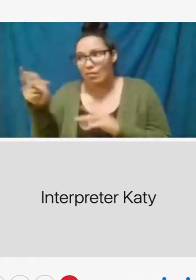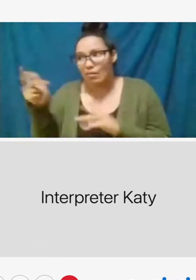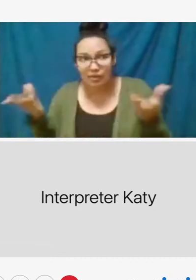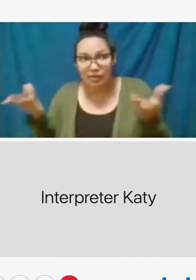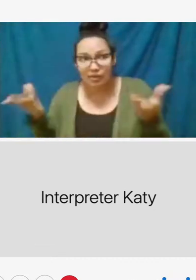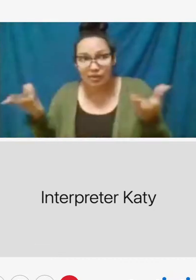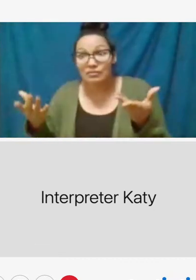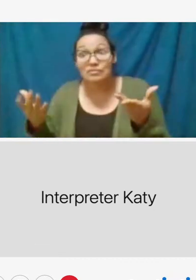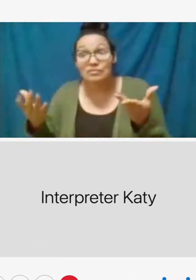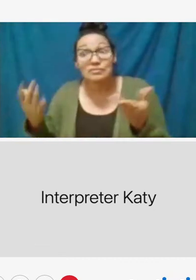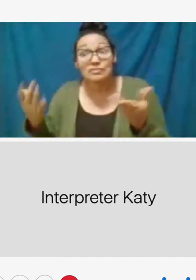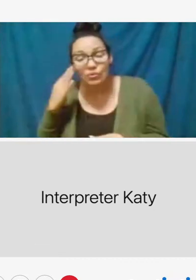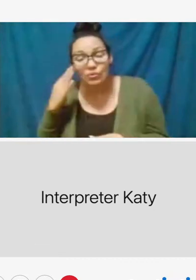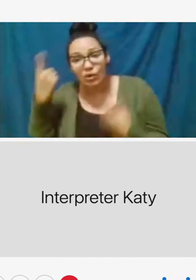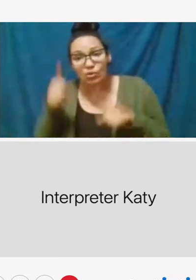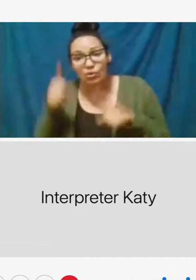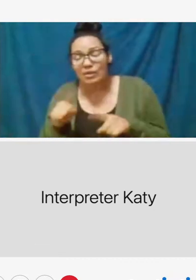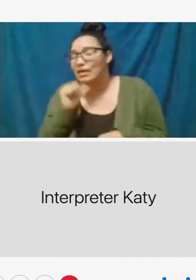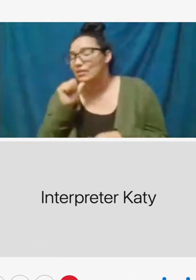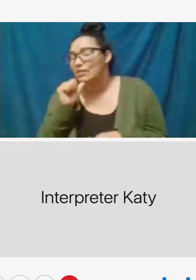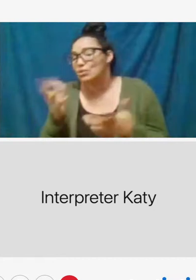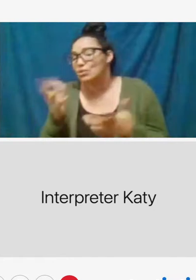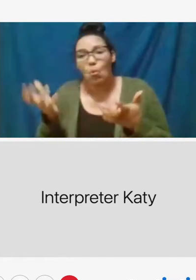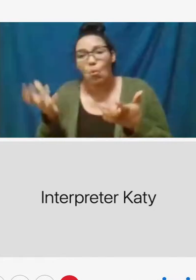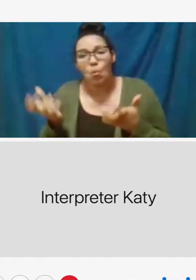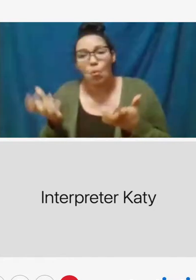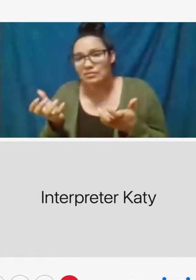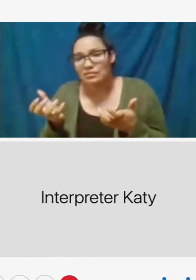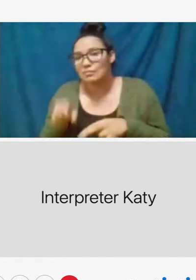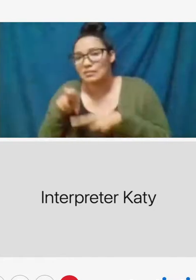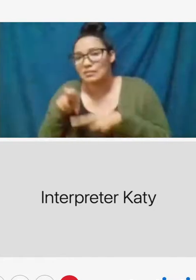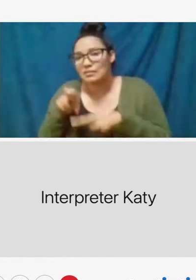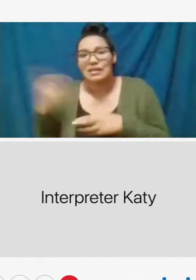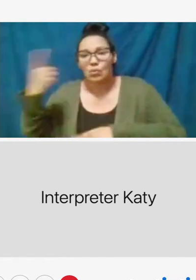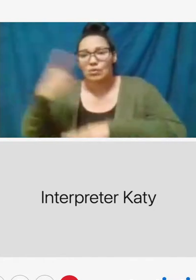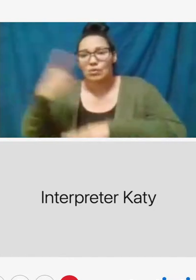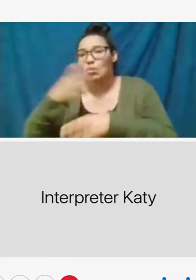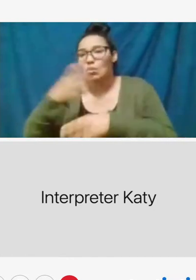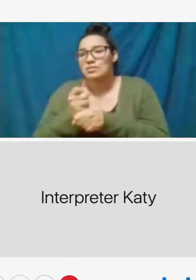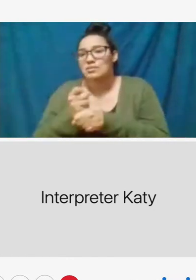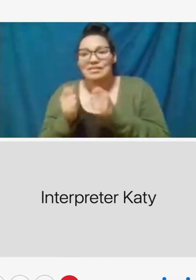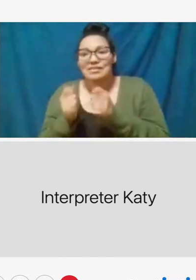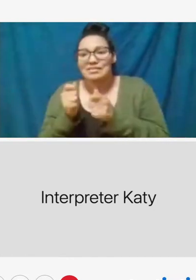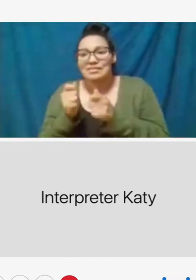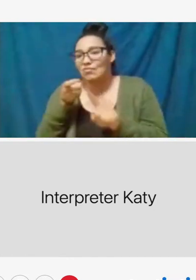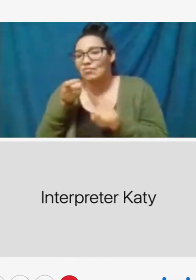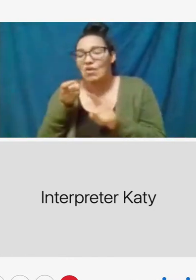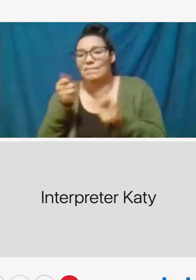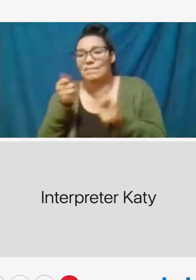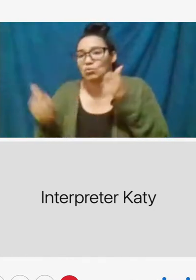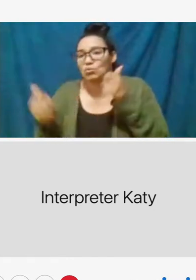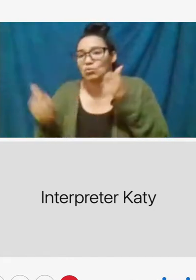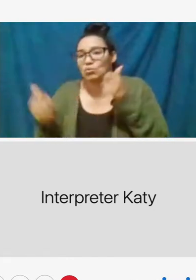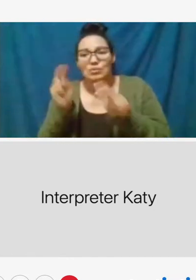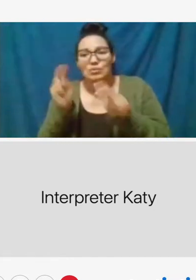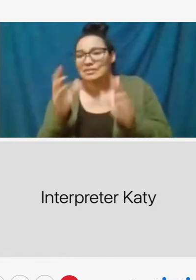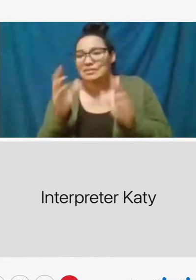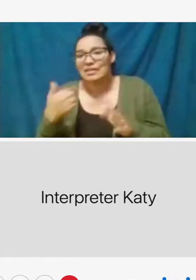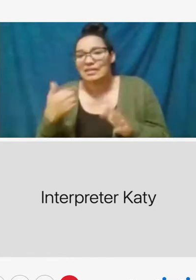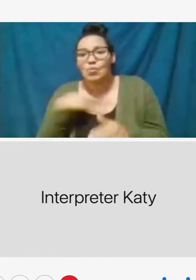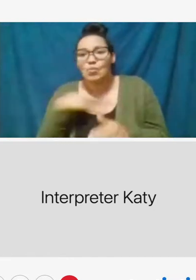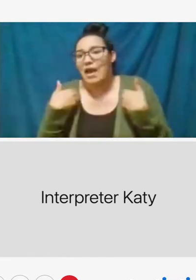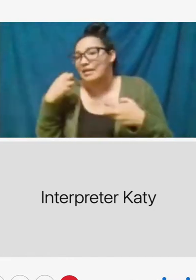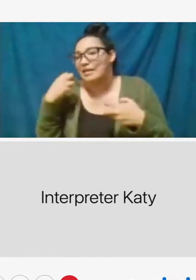don't want to be at sitting here one day or receive a text message from our superintendent that we've had an issue at one of the schools